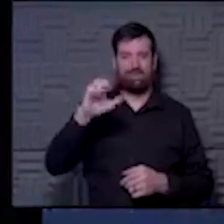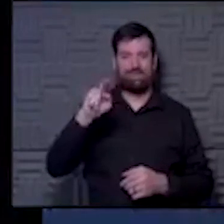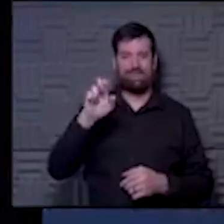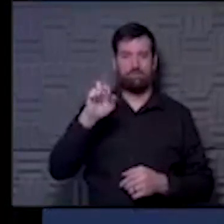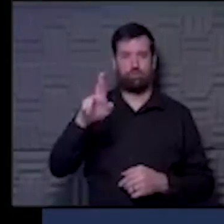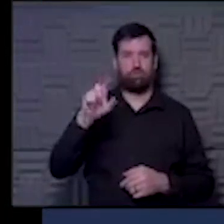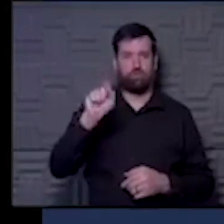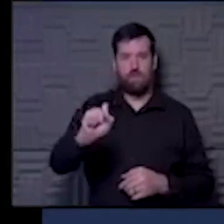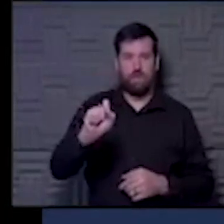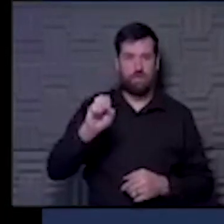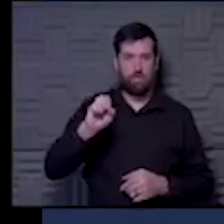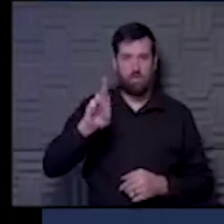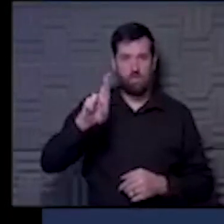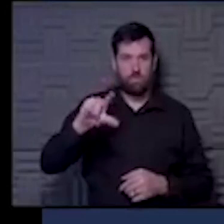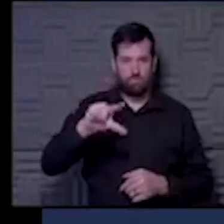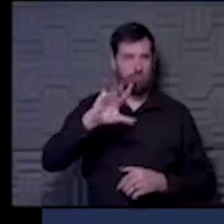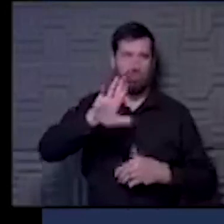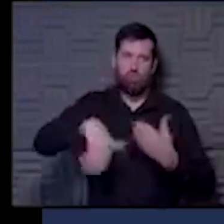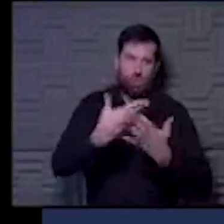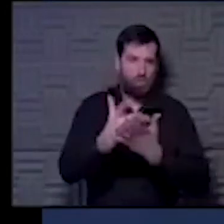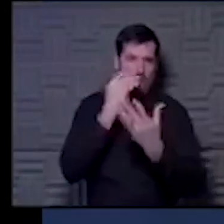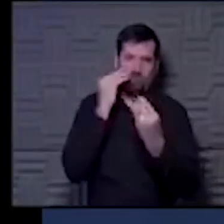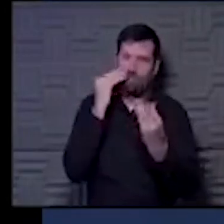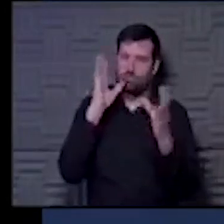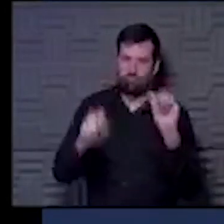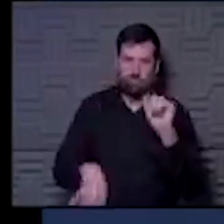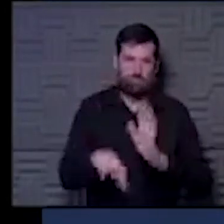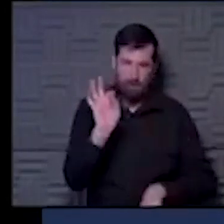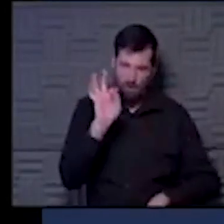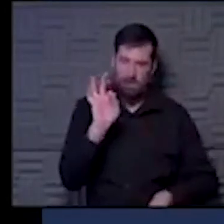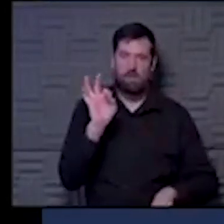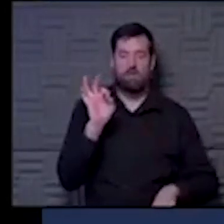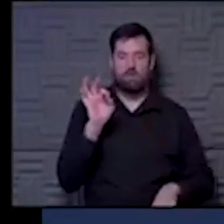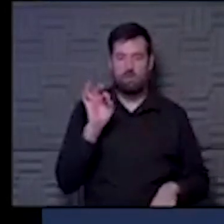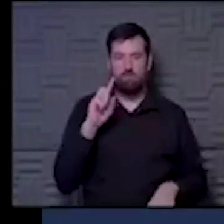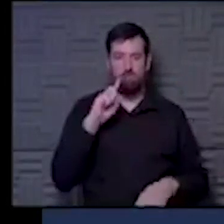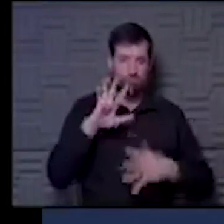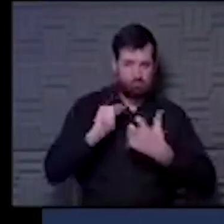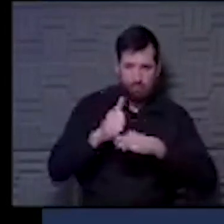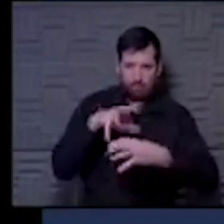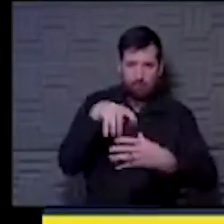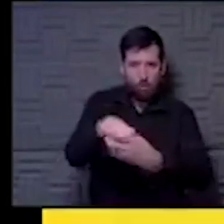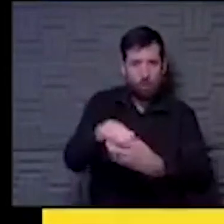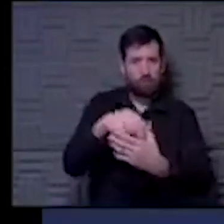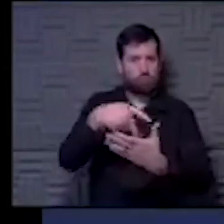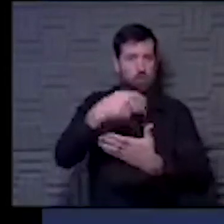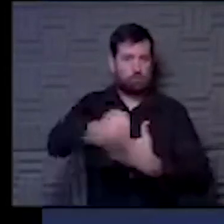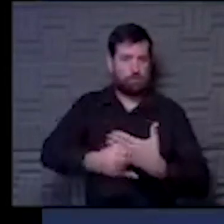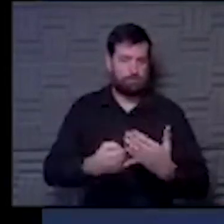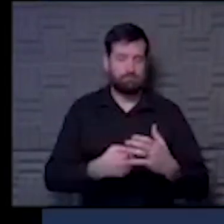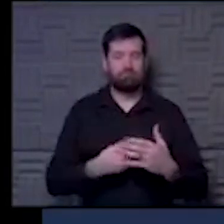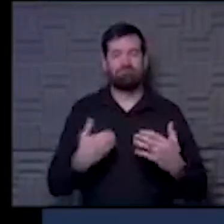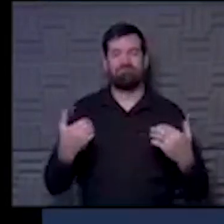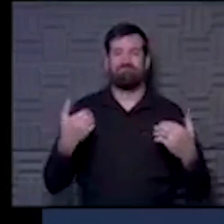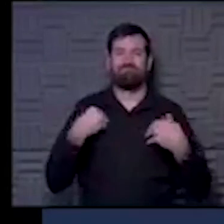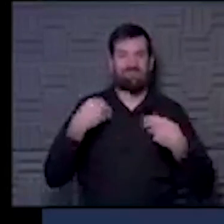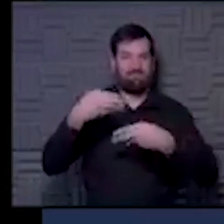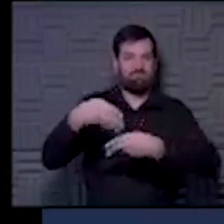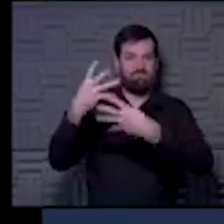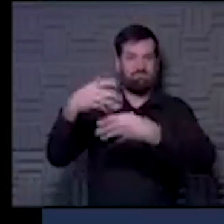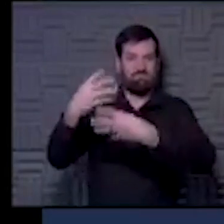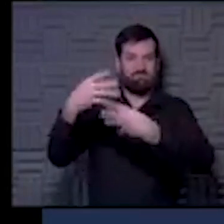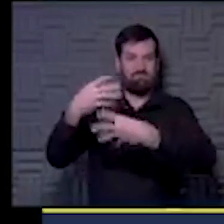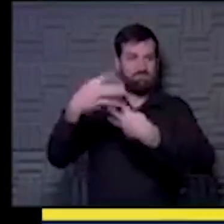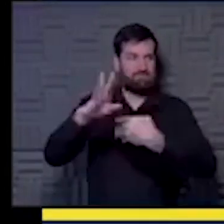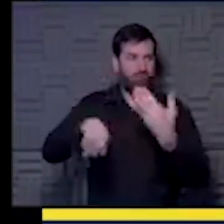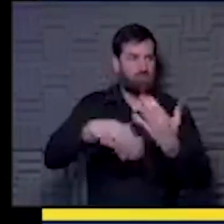kansasleadershipcenter.org, you can find all the information you need to learn how to get involved with the project. There's a map scrolling right now, I think, of all the